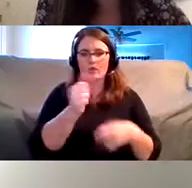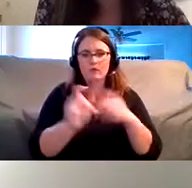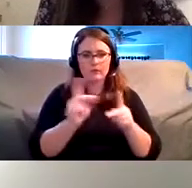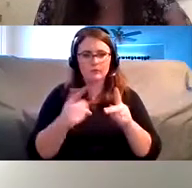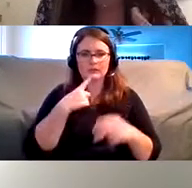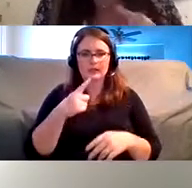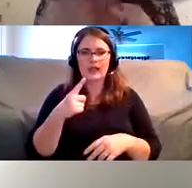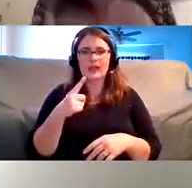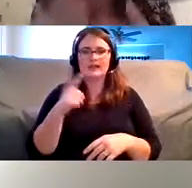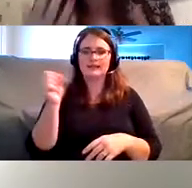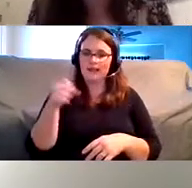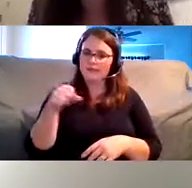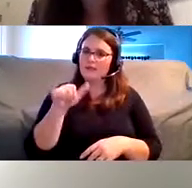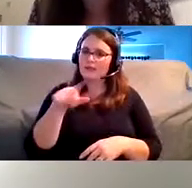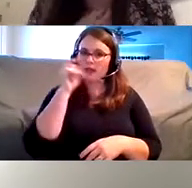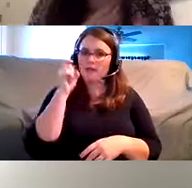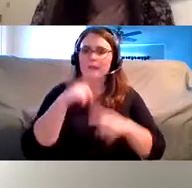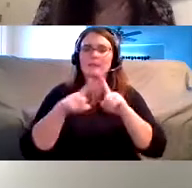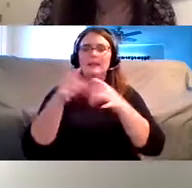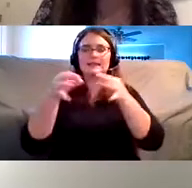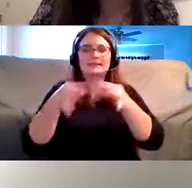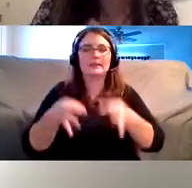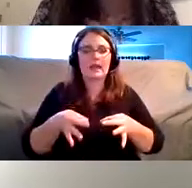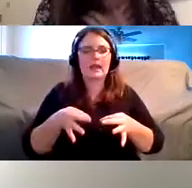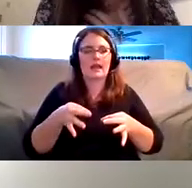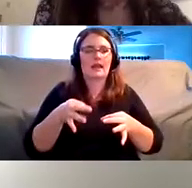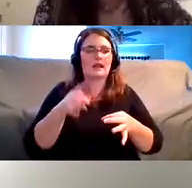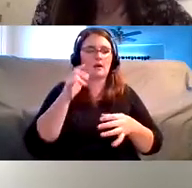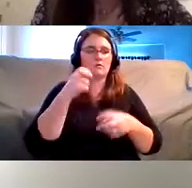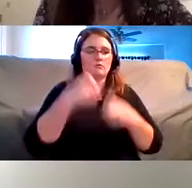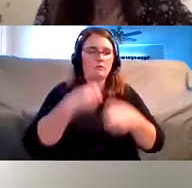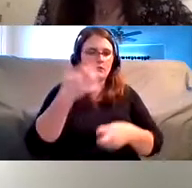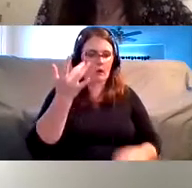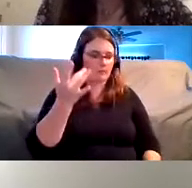it's ugly, but explain to me why this is problematic.